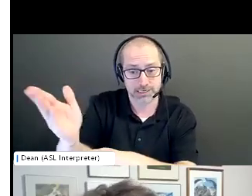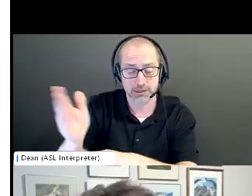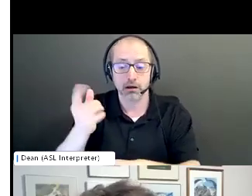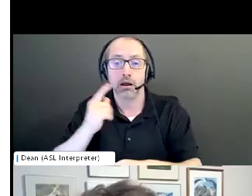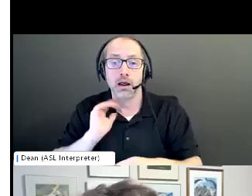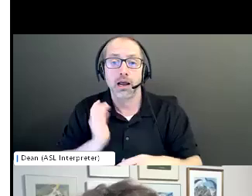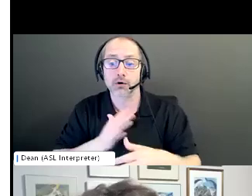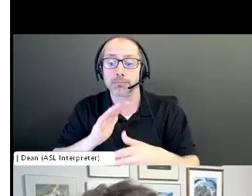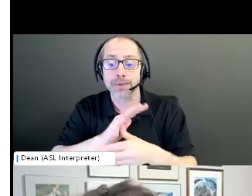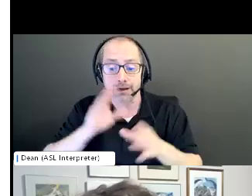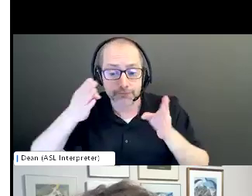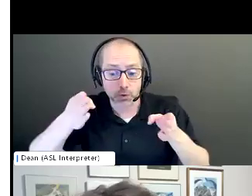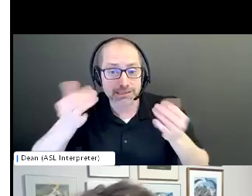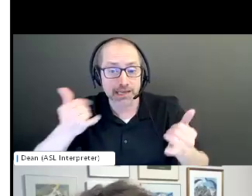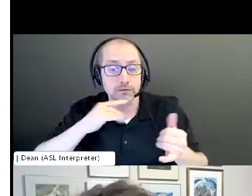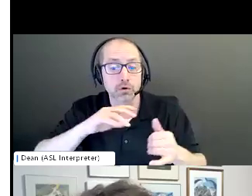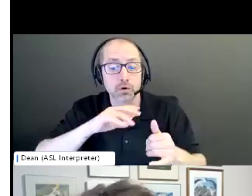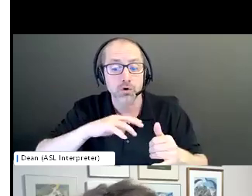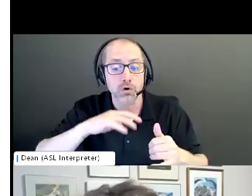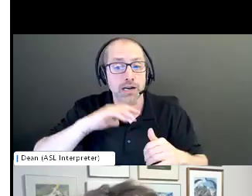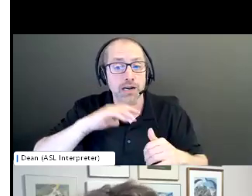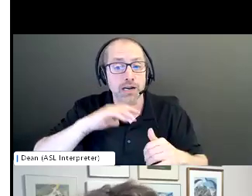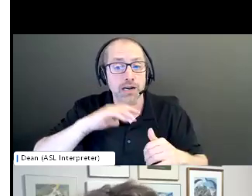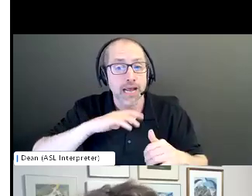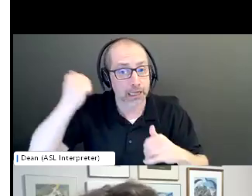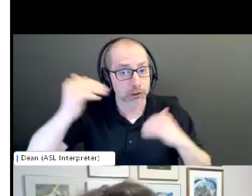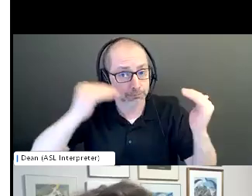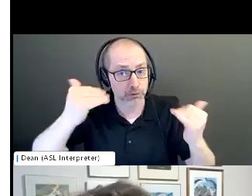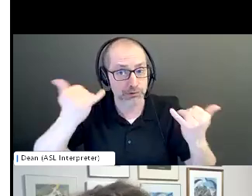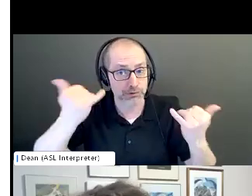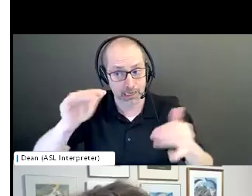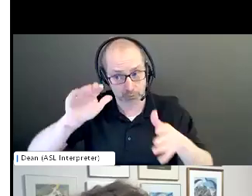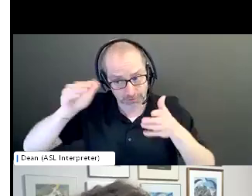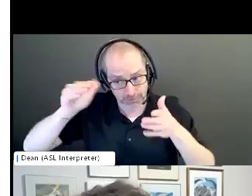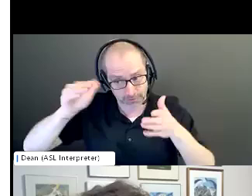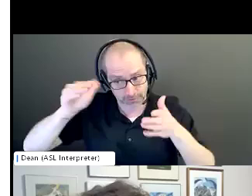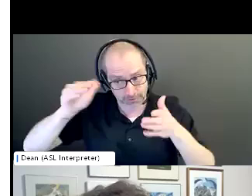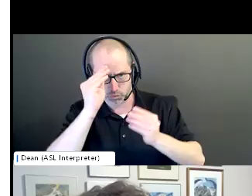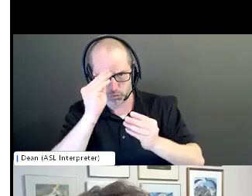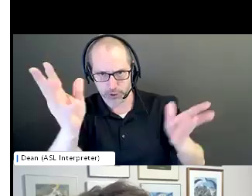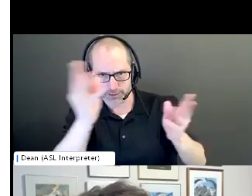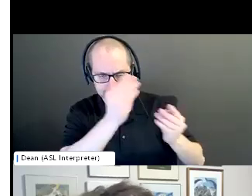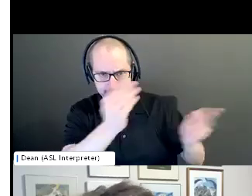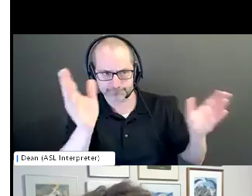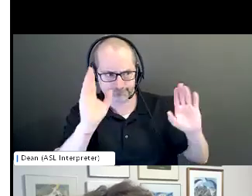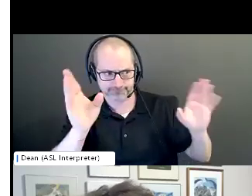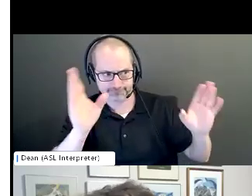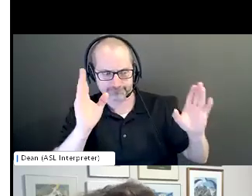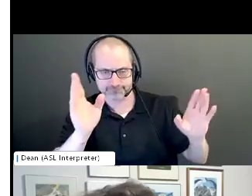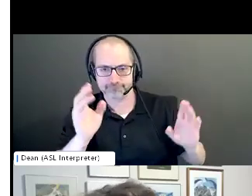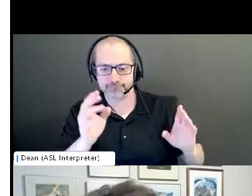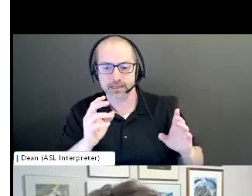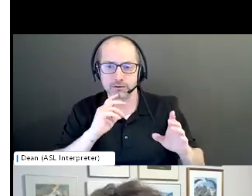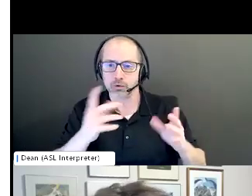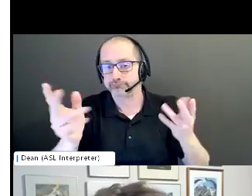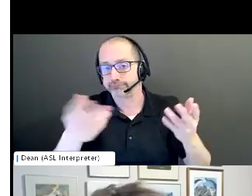terms of elder abuse is really is public awareness. And we do talks mainly to